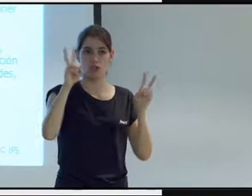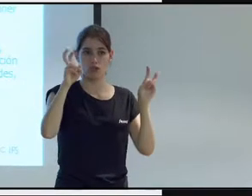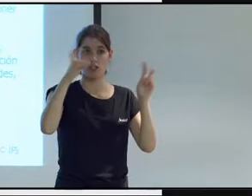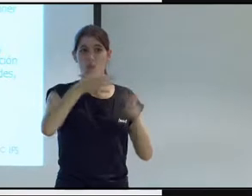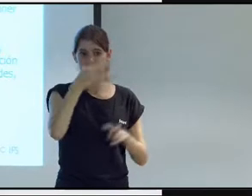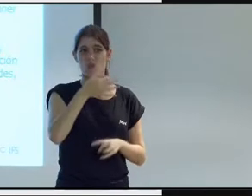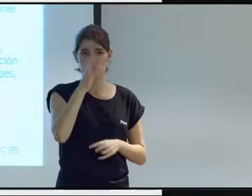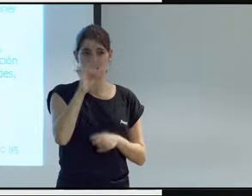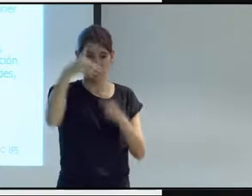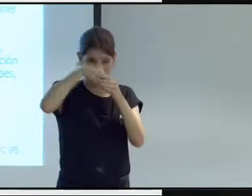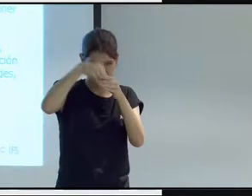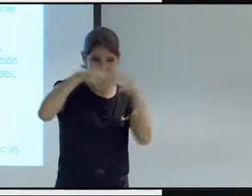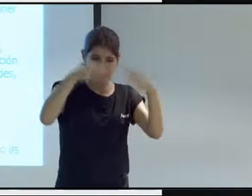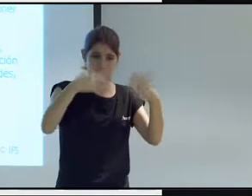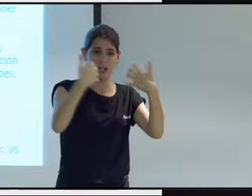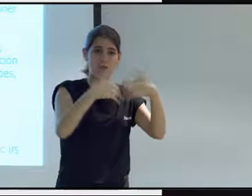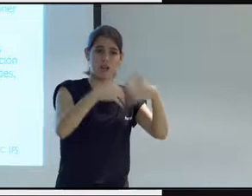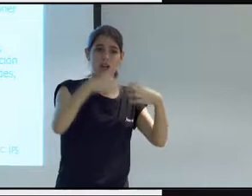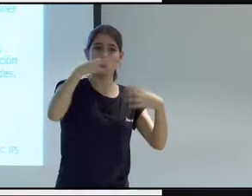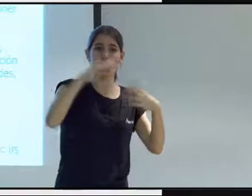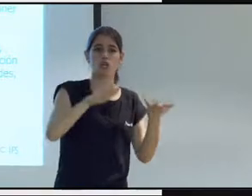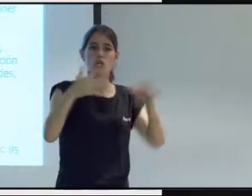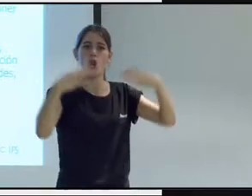And also we have this,